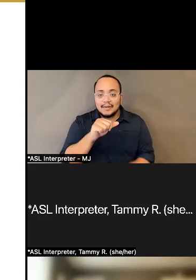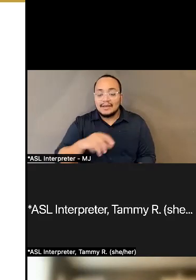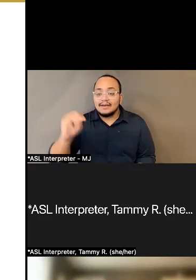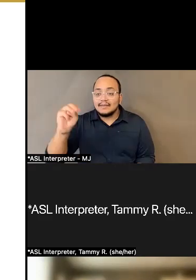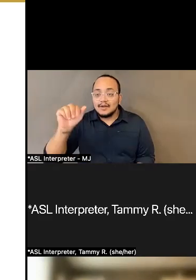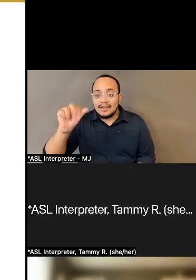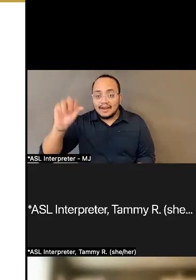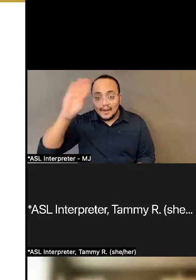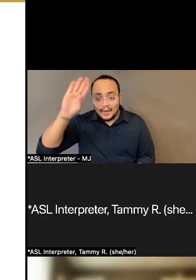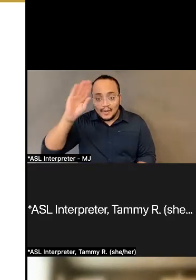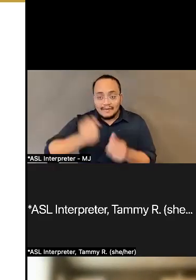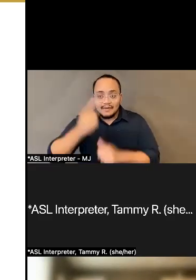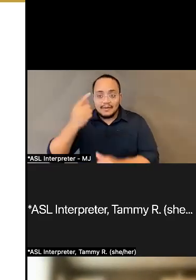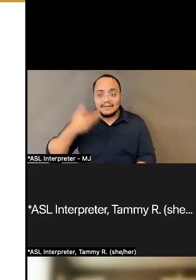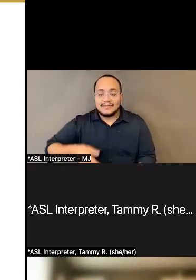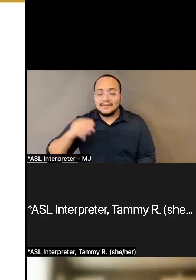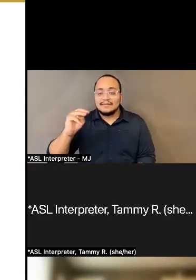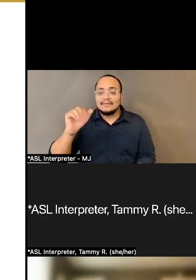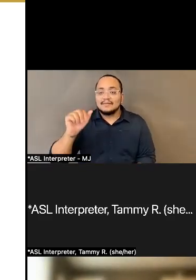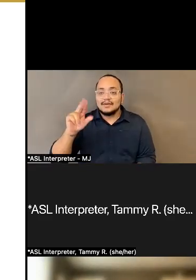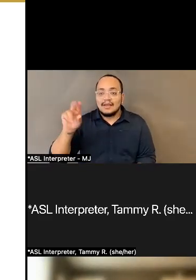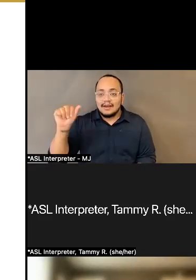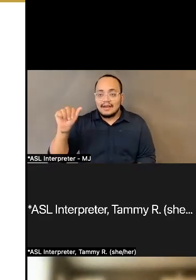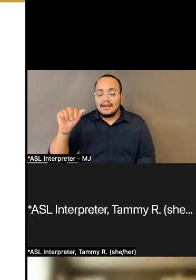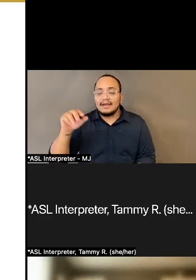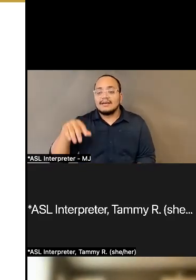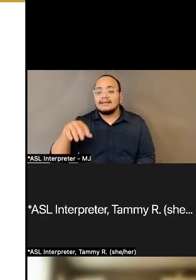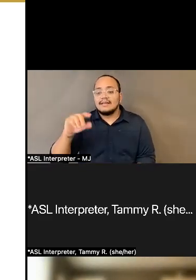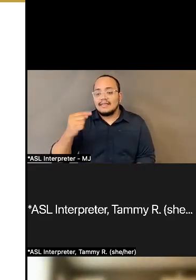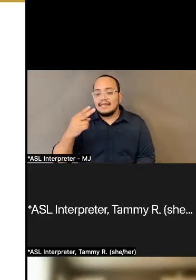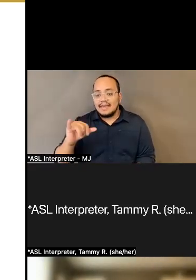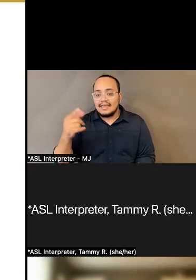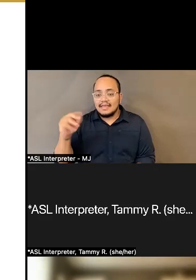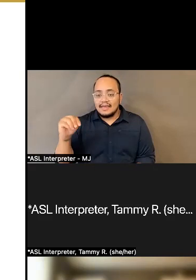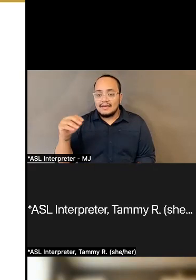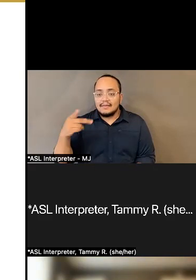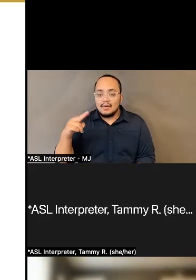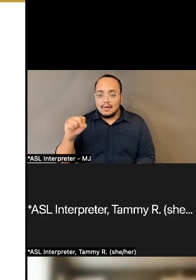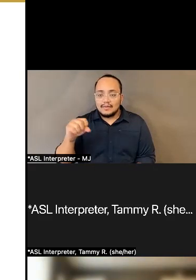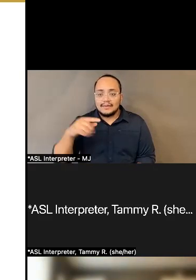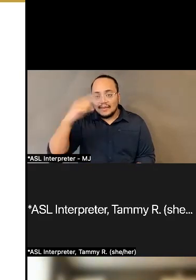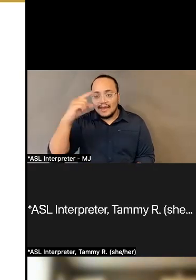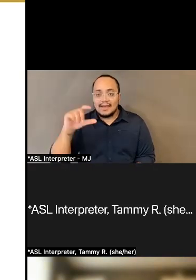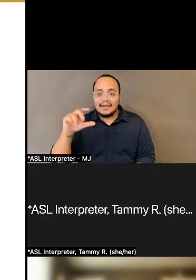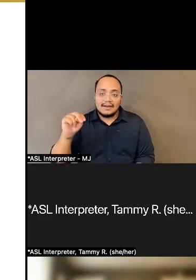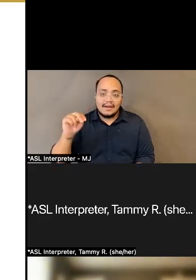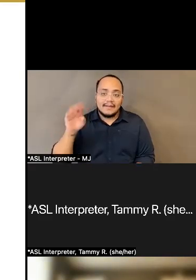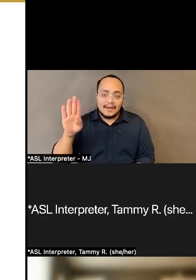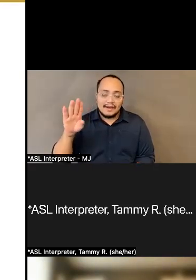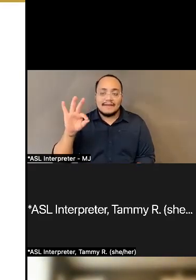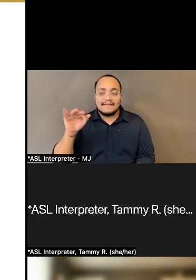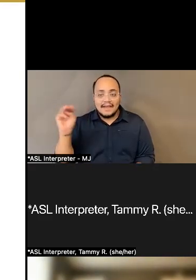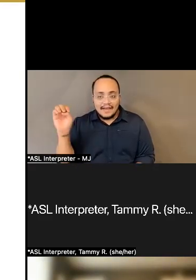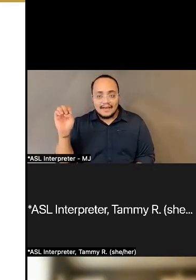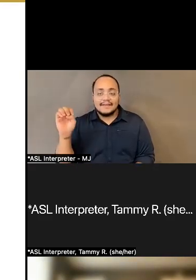Hello, everybody. My name is Marlena. I use they, them pronouns, and I am a Black non-binary femme in their mid-30s